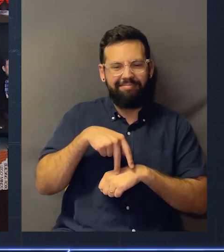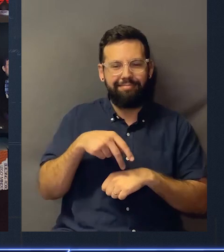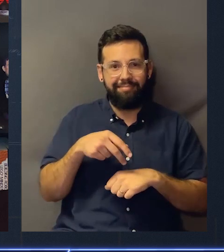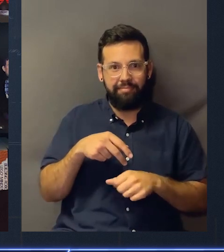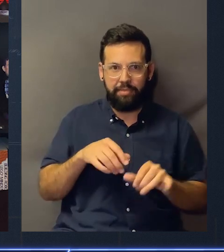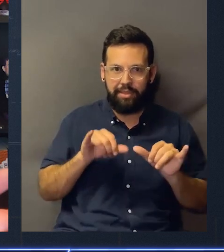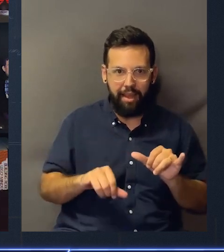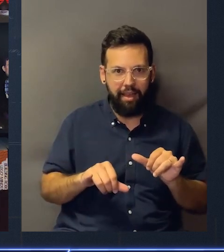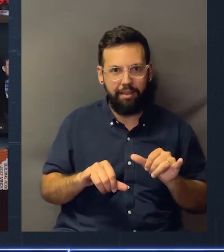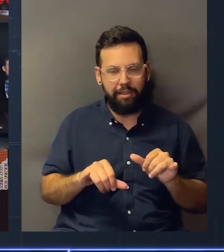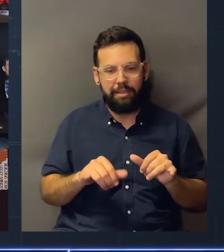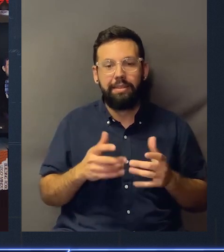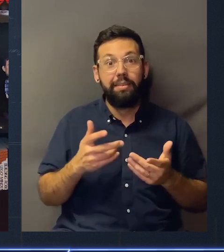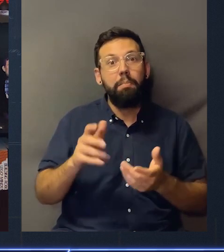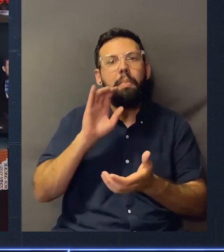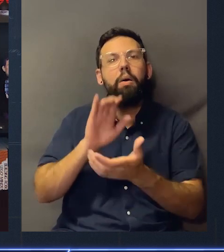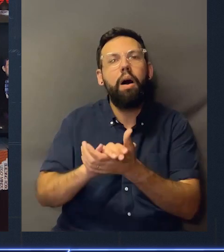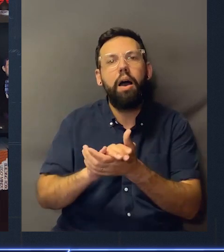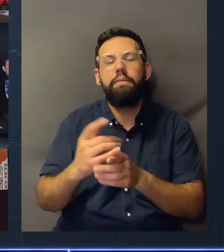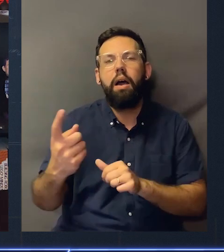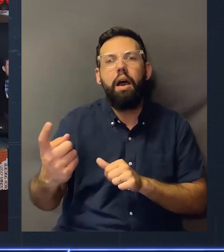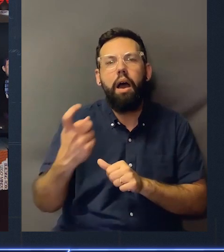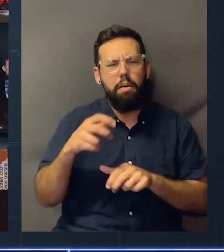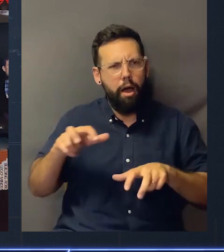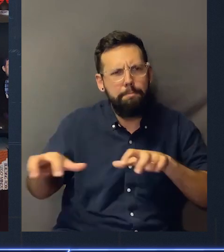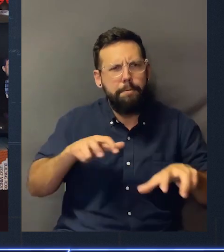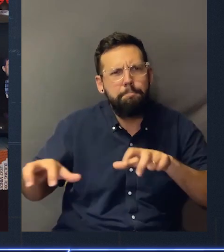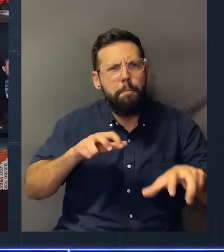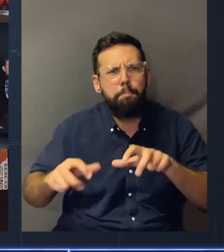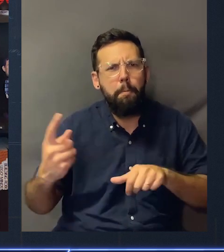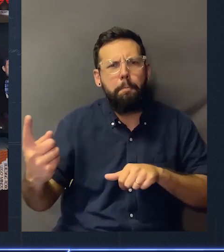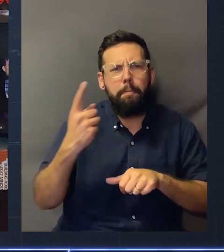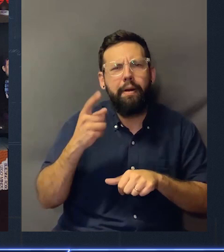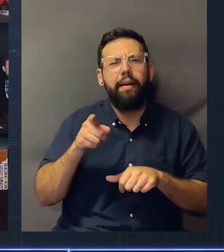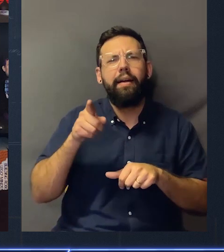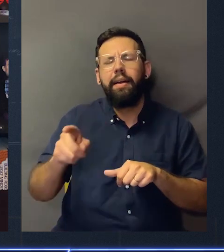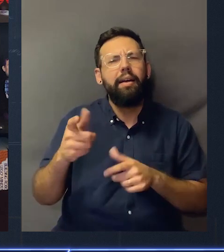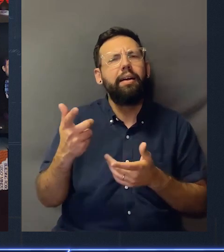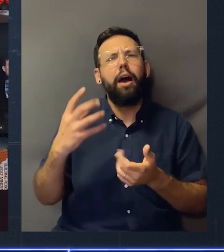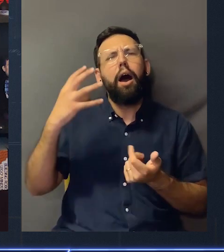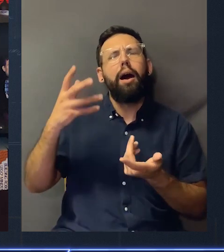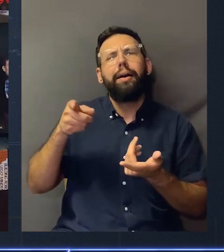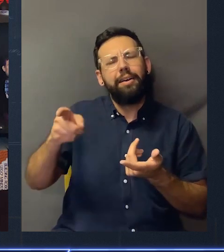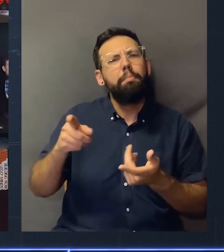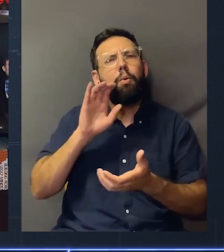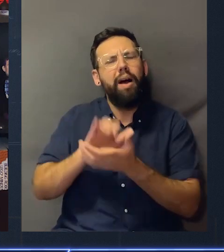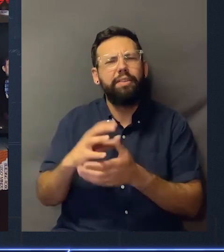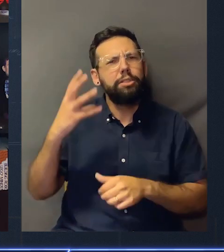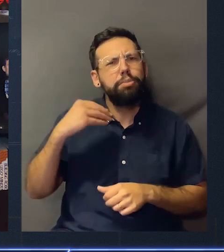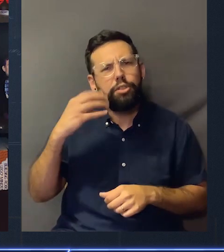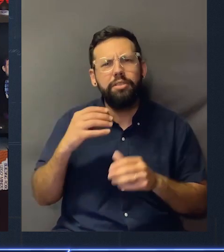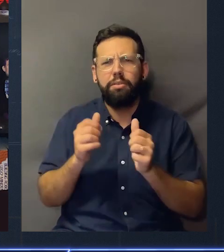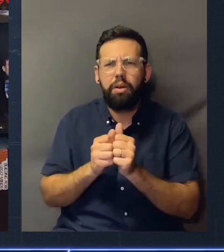like almost bounding up the steps. She's been doing this like a couple times a decade for her entire life.